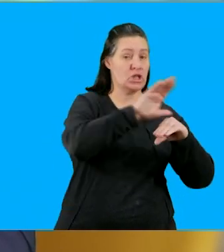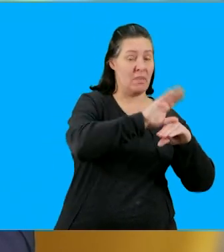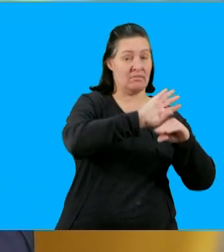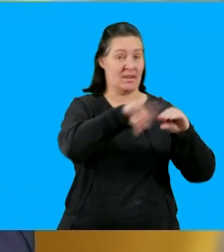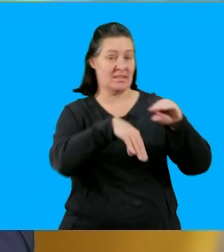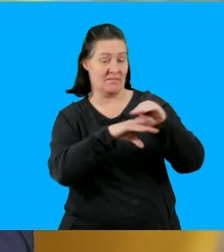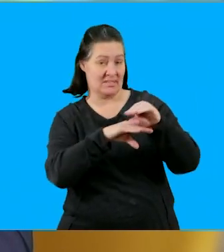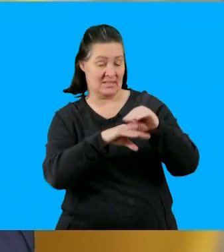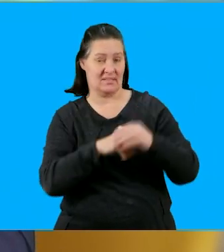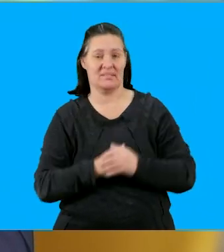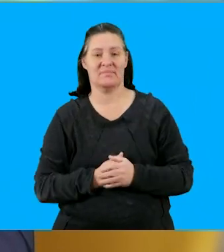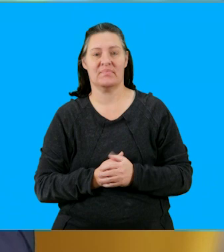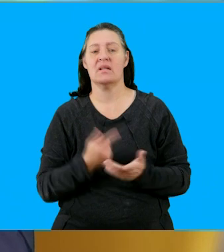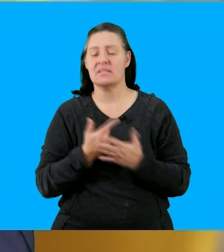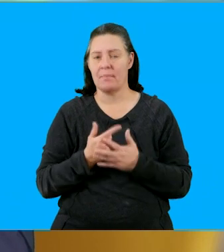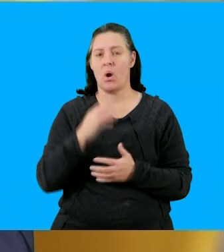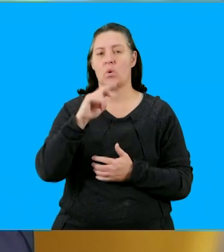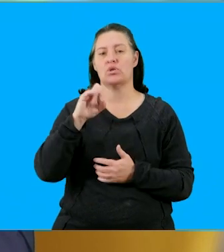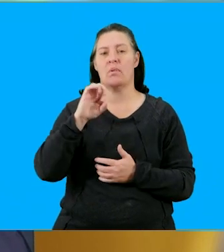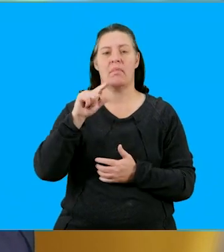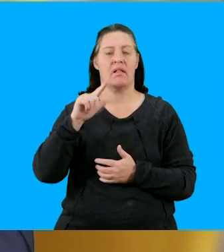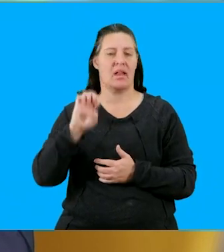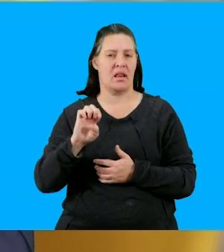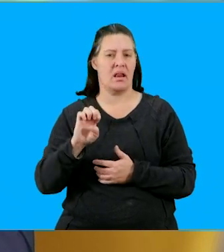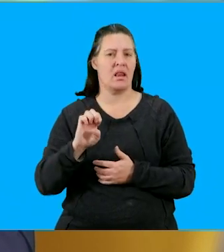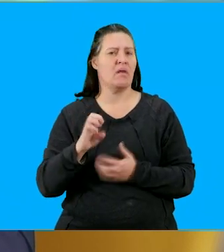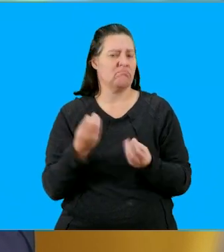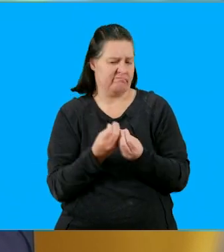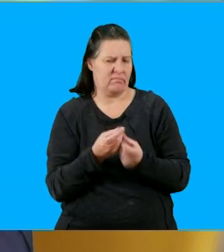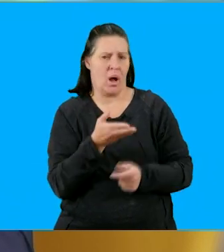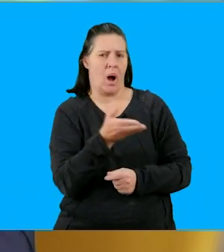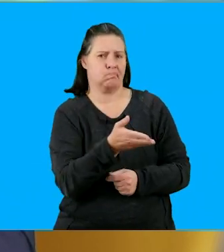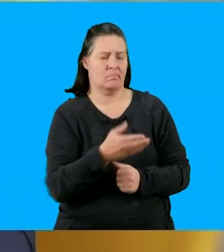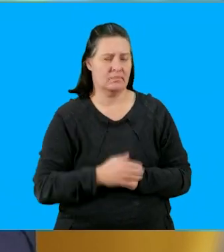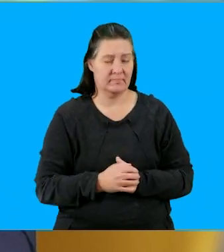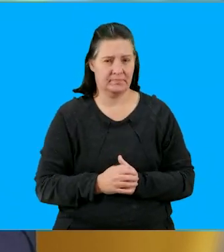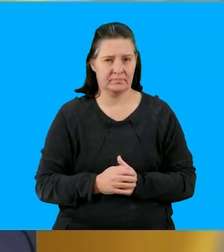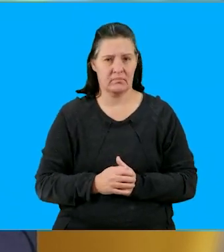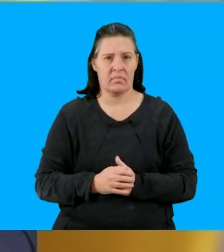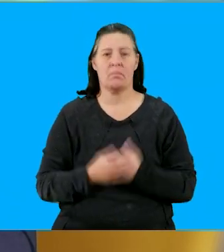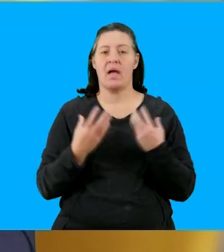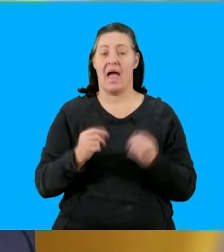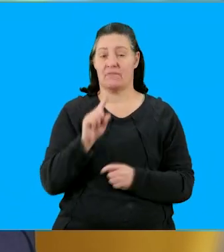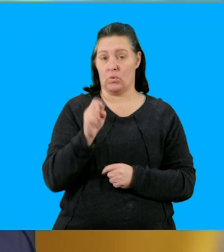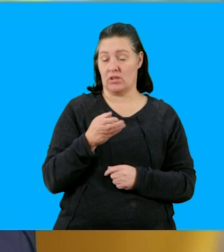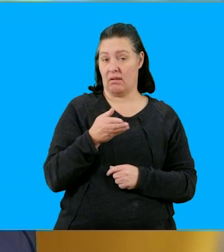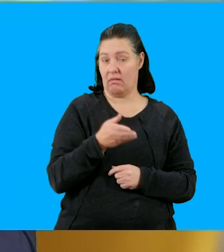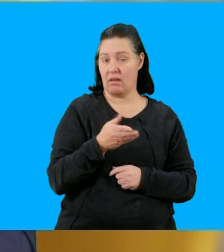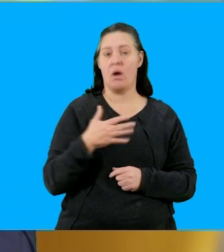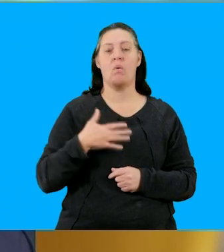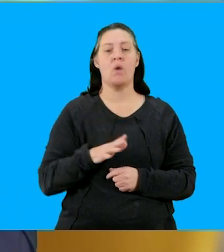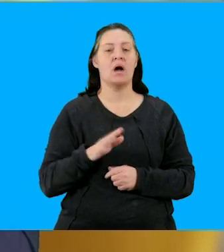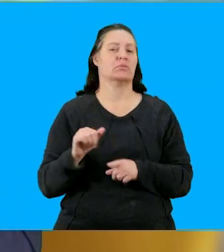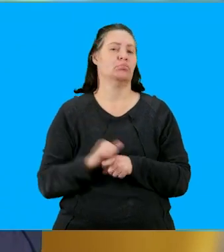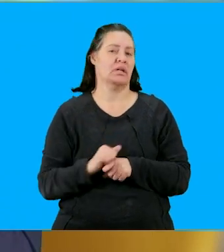stock deficit, as well as your consumable stores on hand. I have a question with me here that I would want us